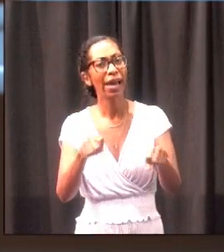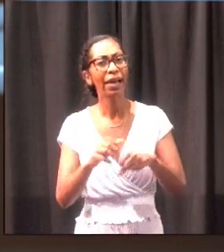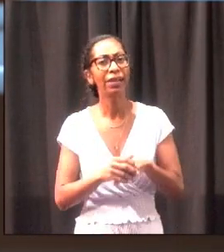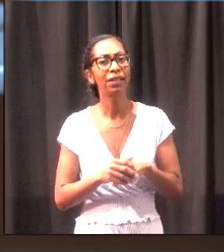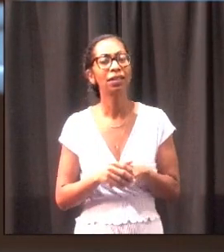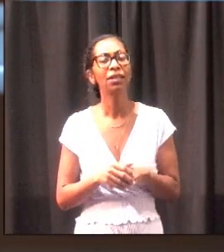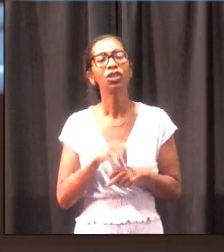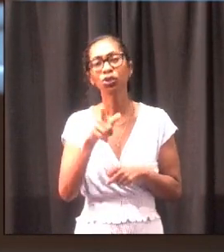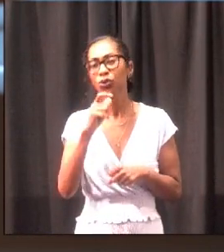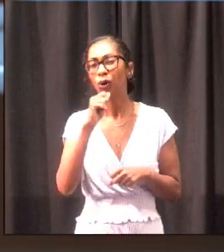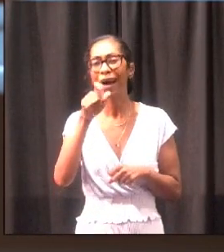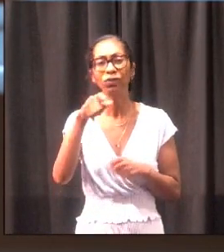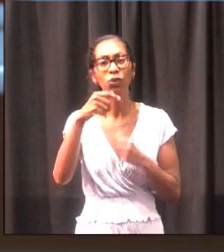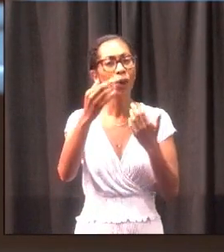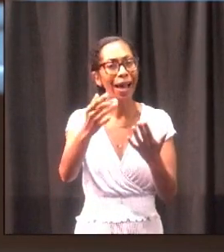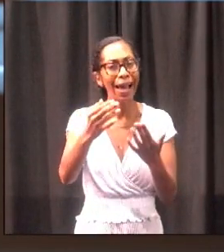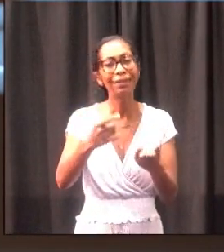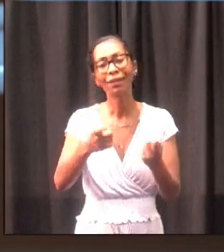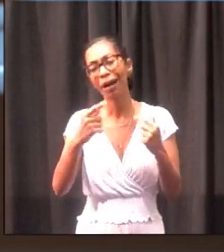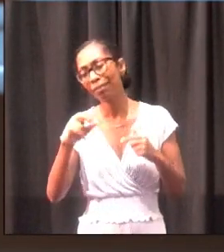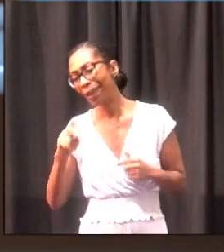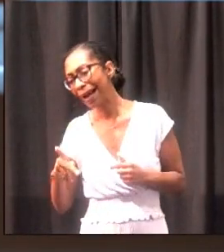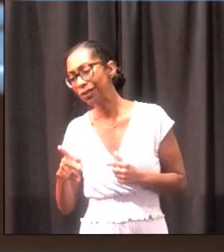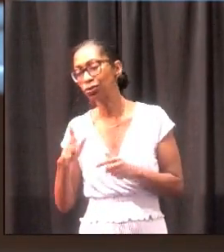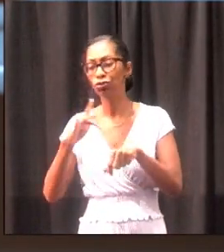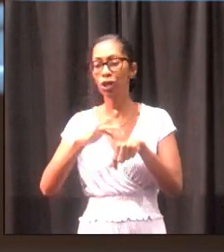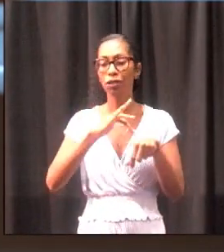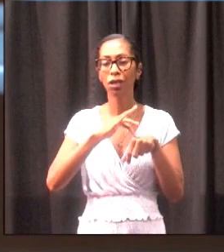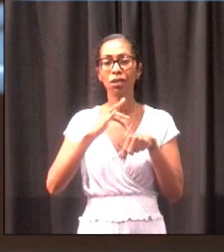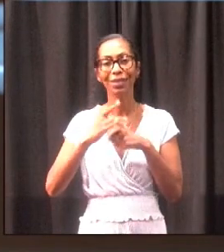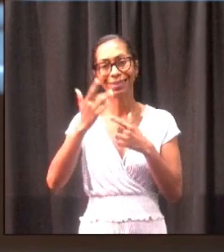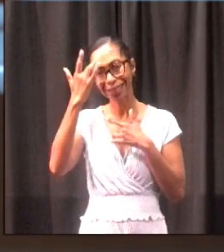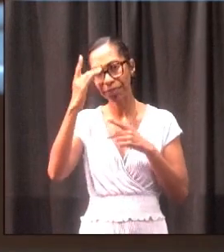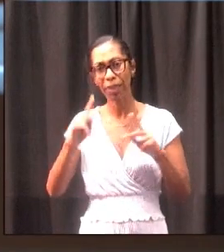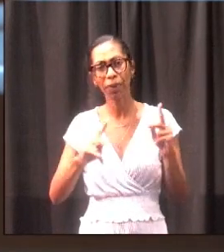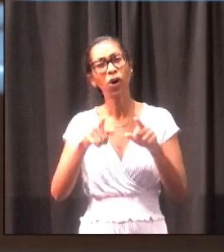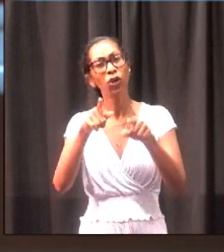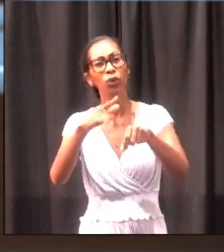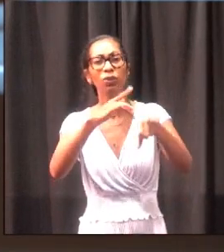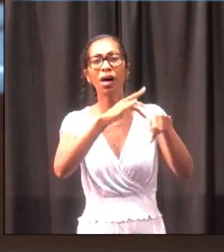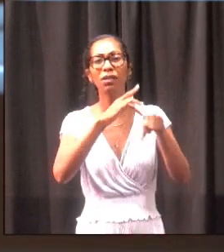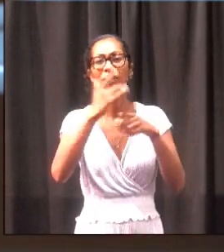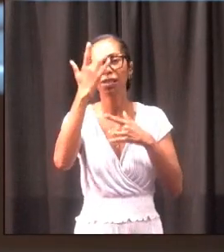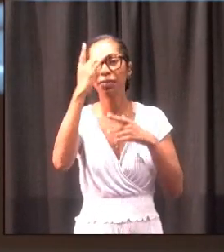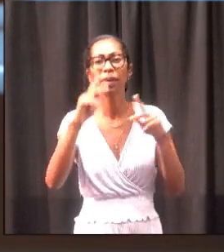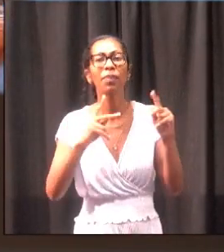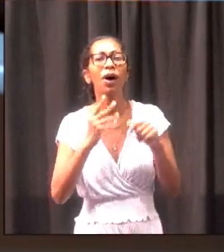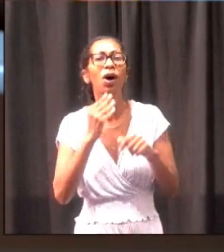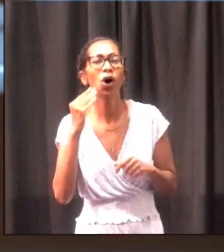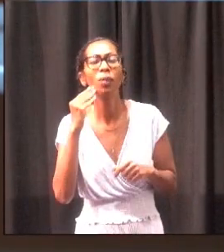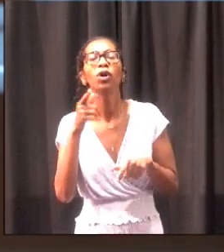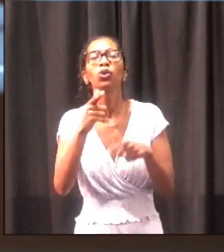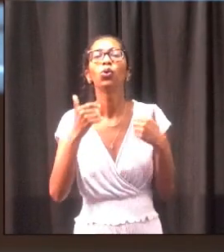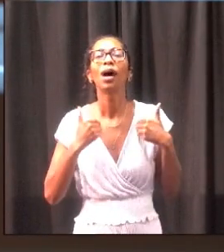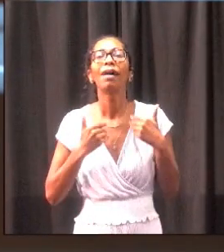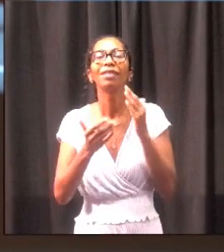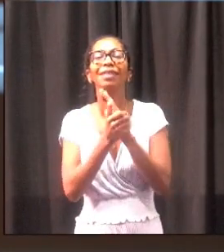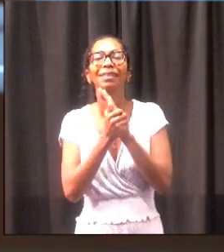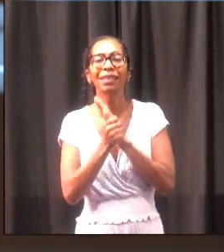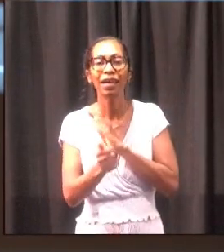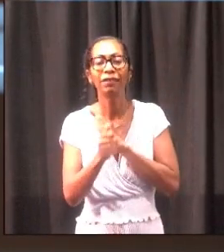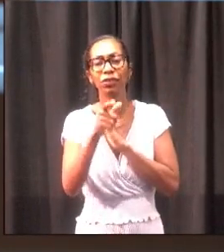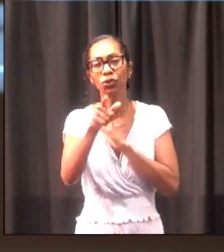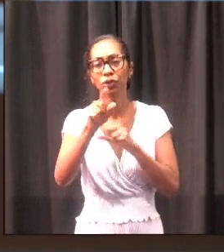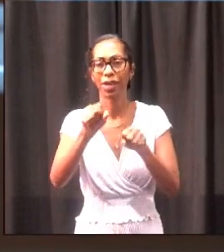wait till you get in the building and lay hands on the sick. You got to lay hands on the sick at home. You got the gift. Use them in your home.